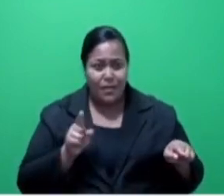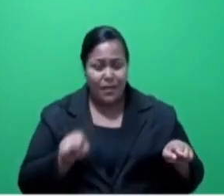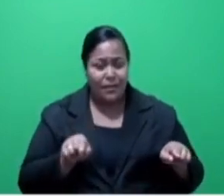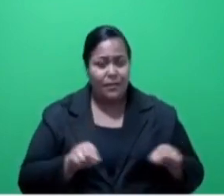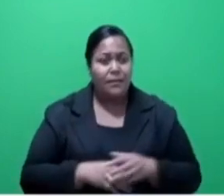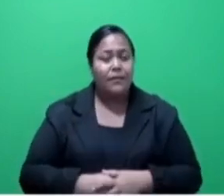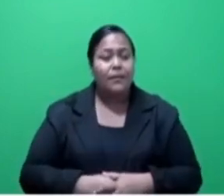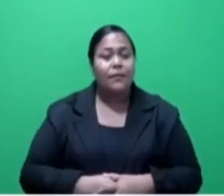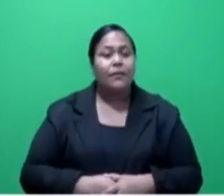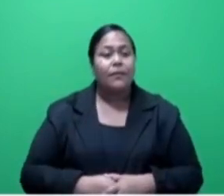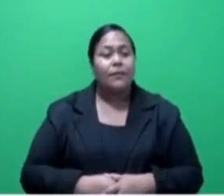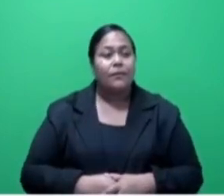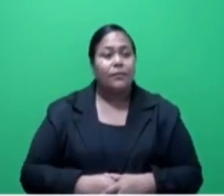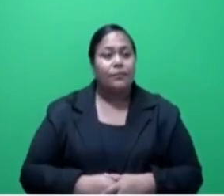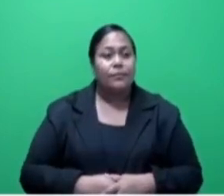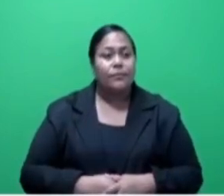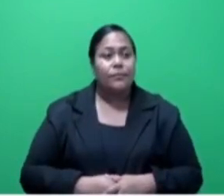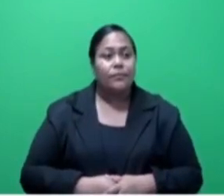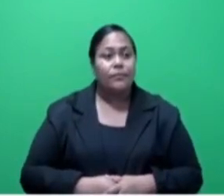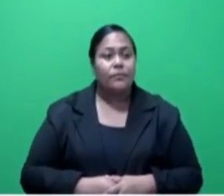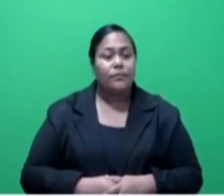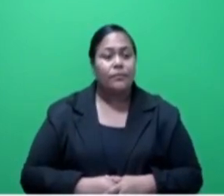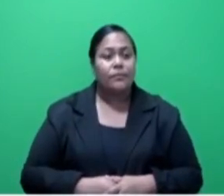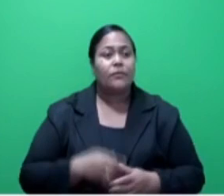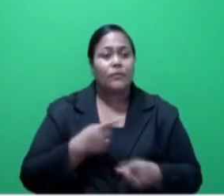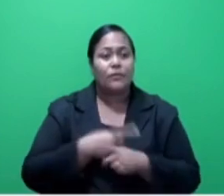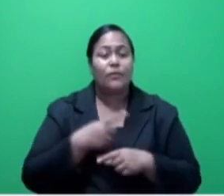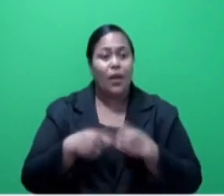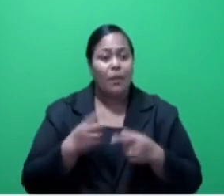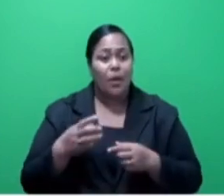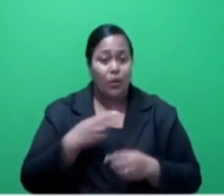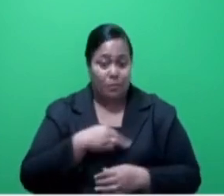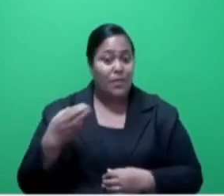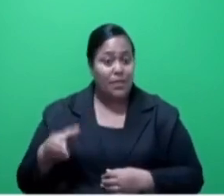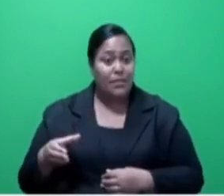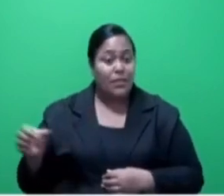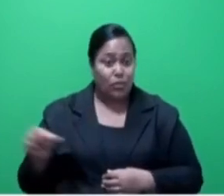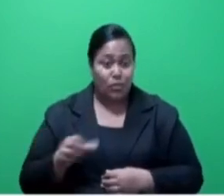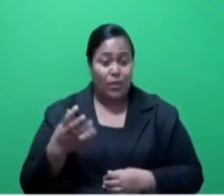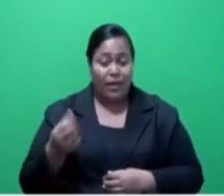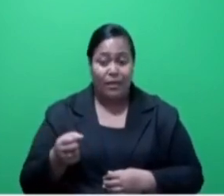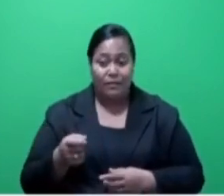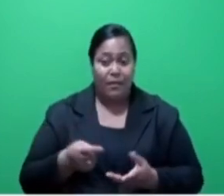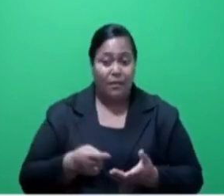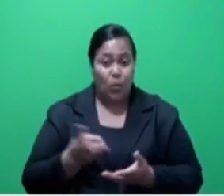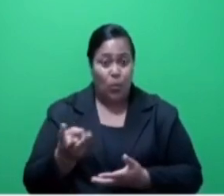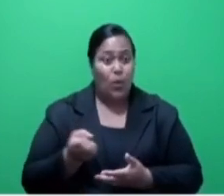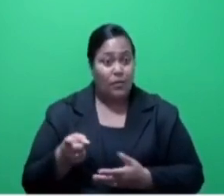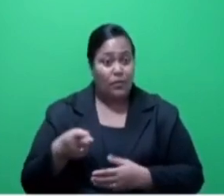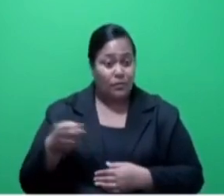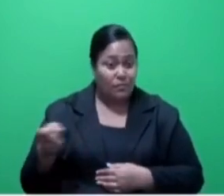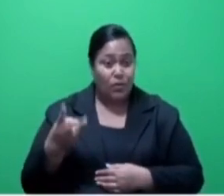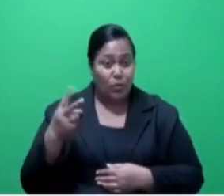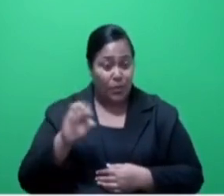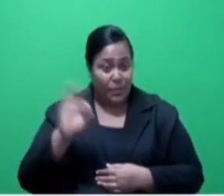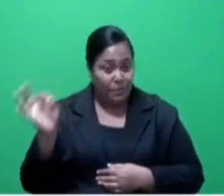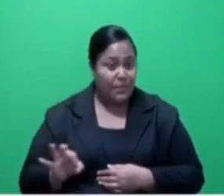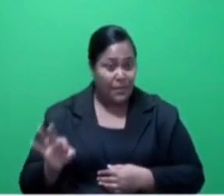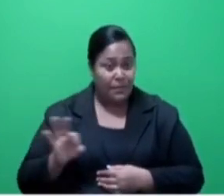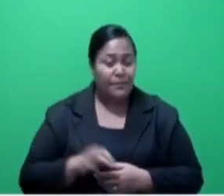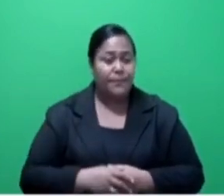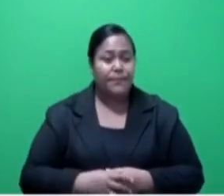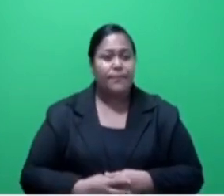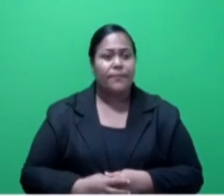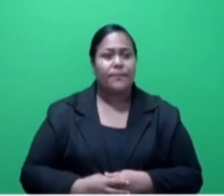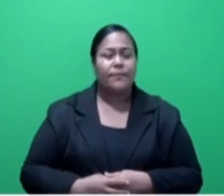they've talked about how ministers should get the pay cut. They've already got a pay cut, 20%. You all have got a 20% pay cut. Even if you cut your pay even more, you still get about $1